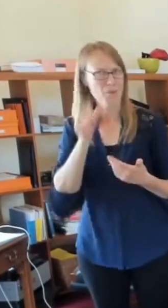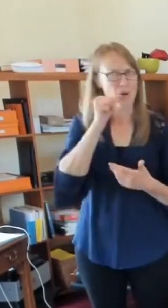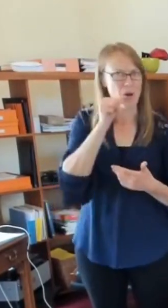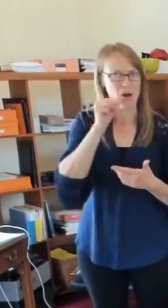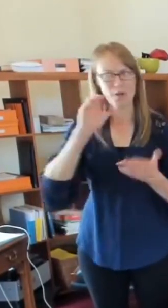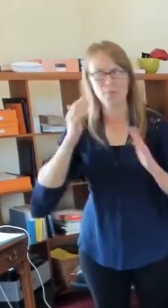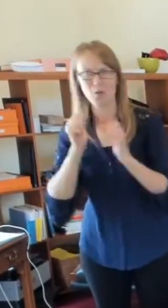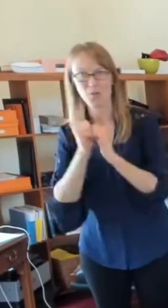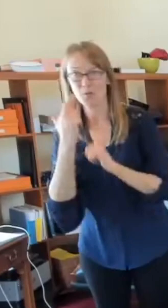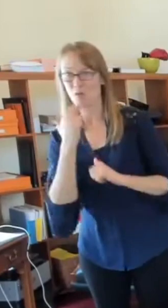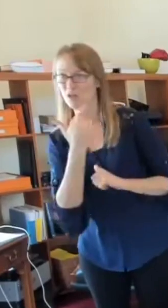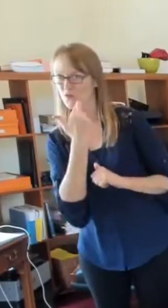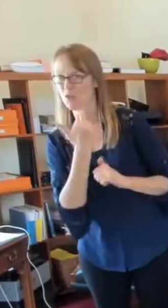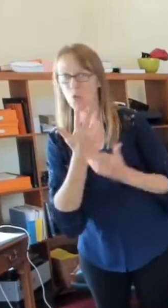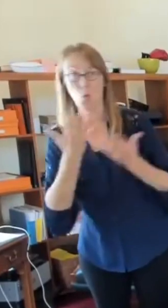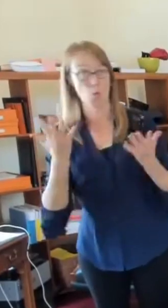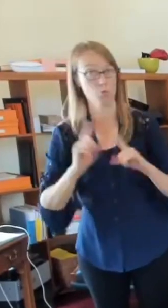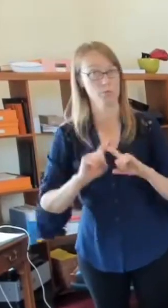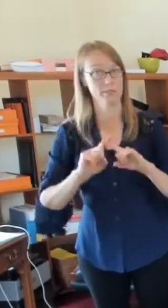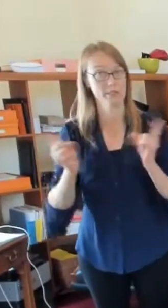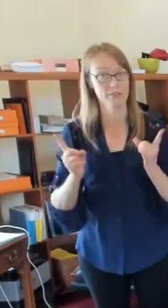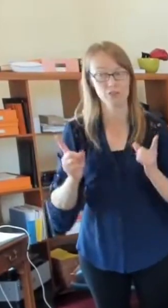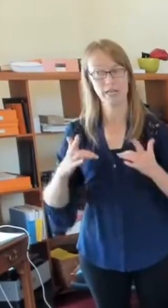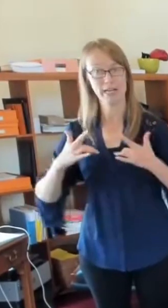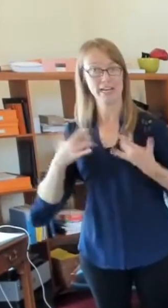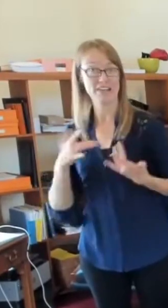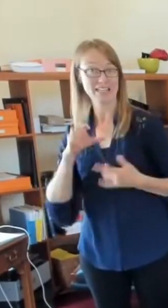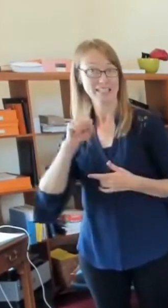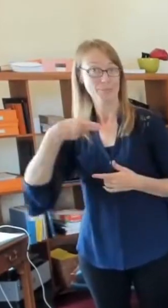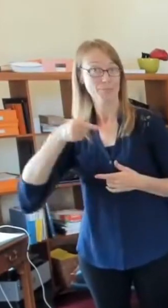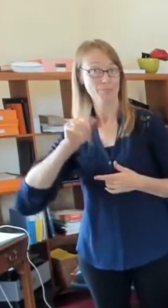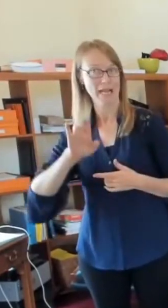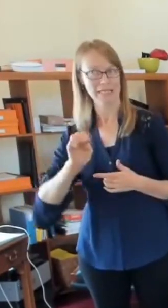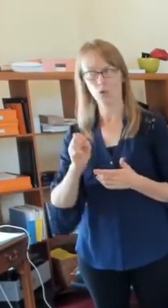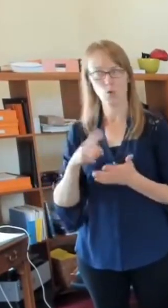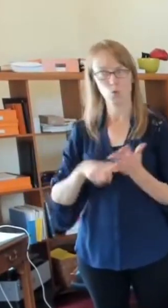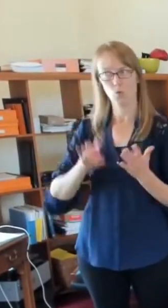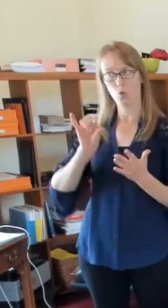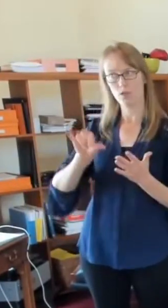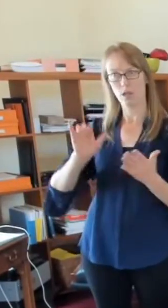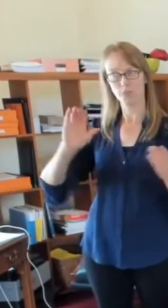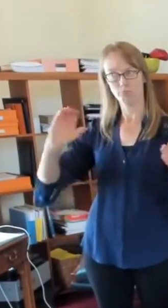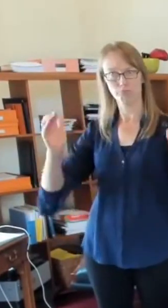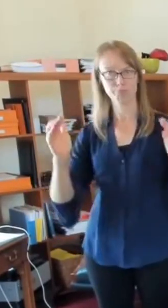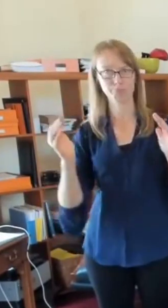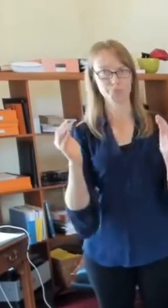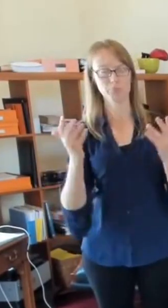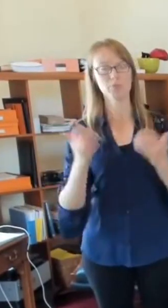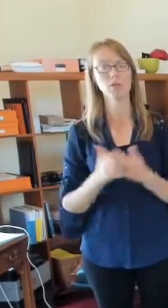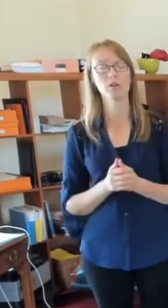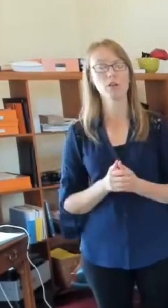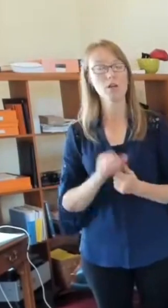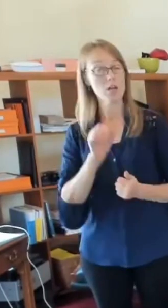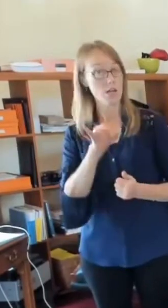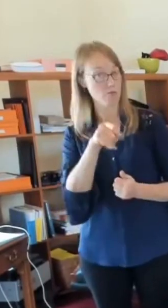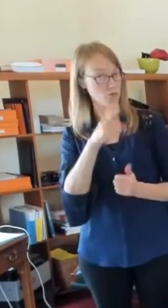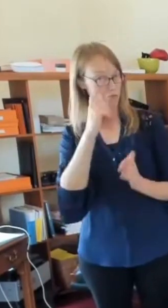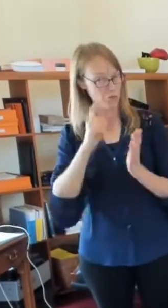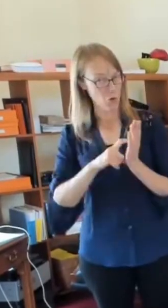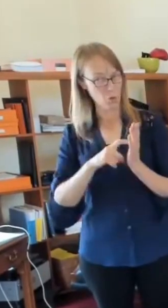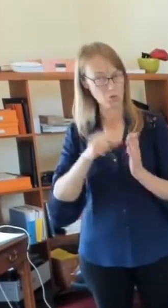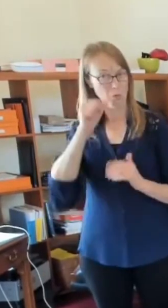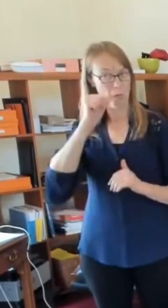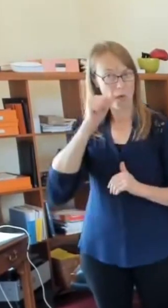think if you have a situation where you see that bars or event spaces are not